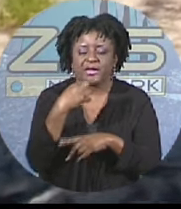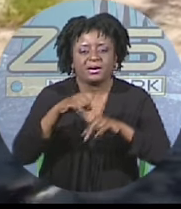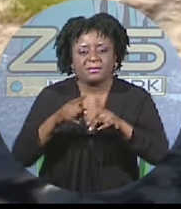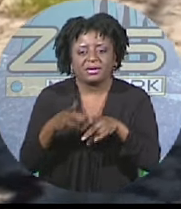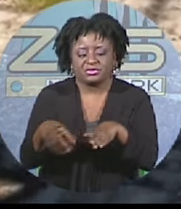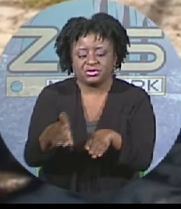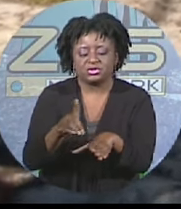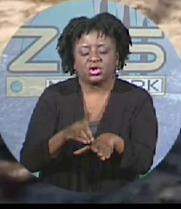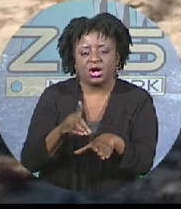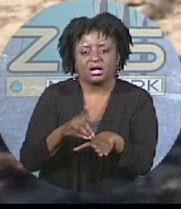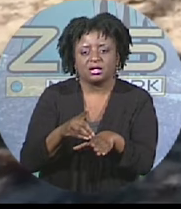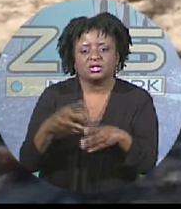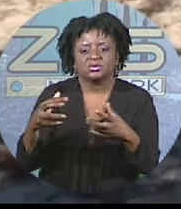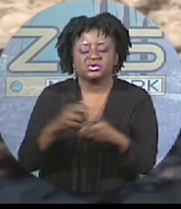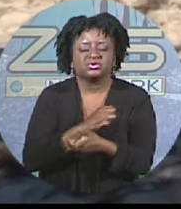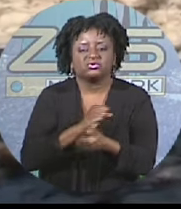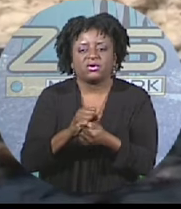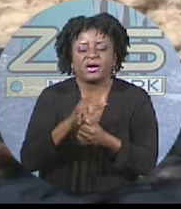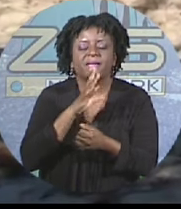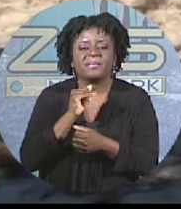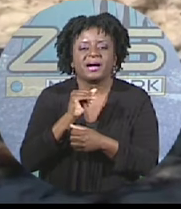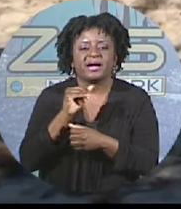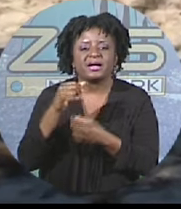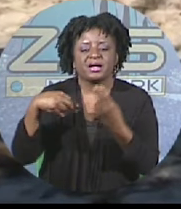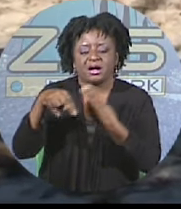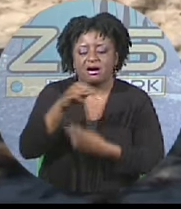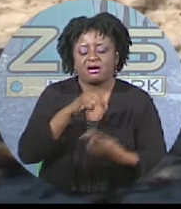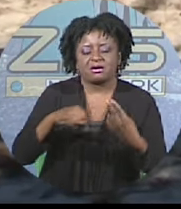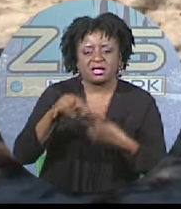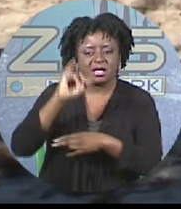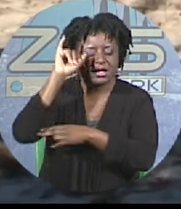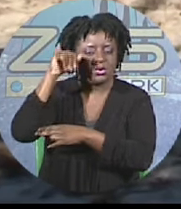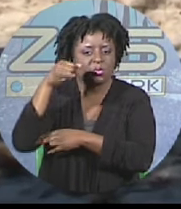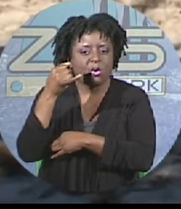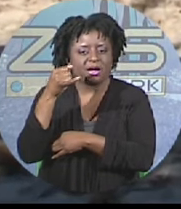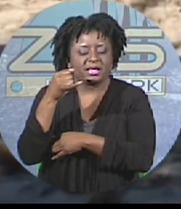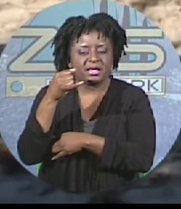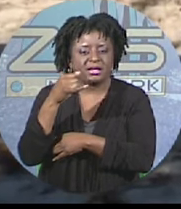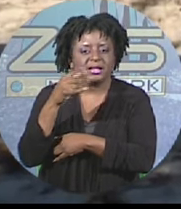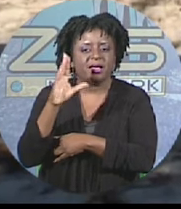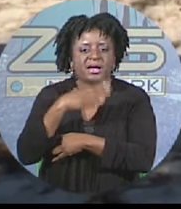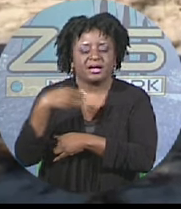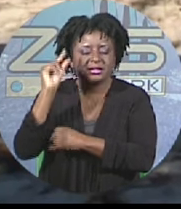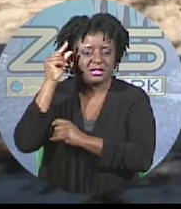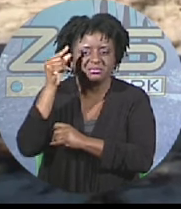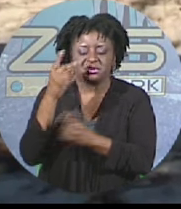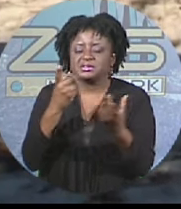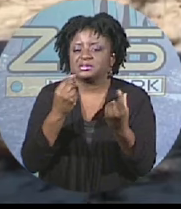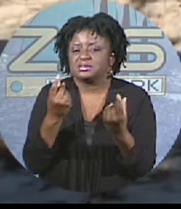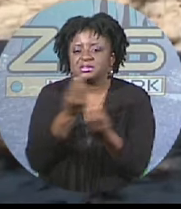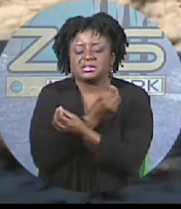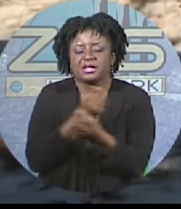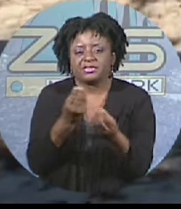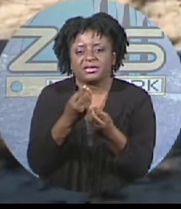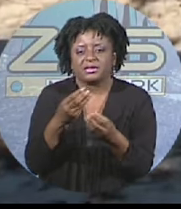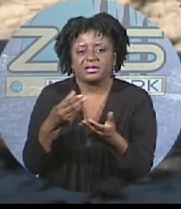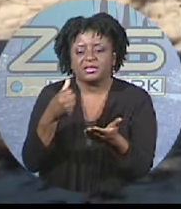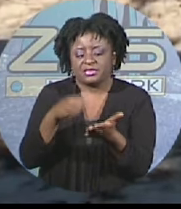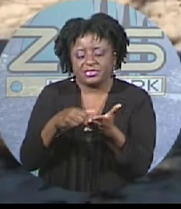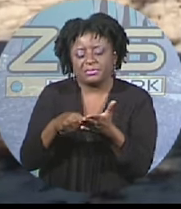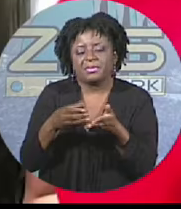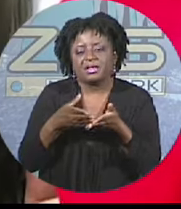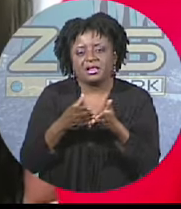by Hurricane Joaquin, and the government has done nothing. The boat, the mail boat, now land docks somewhere else, improperly